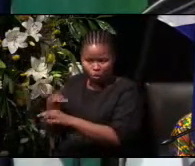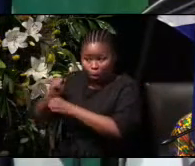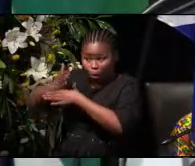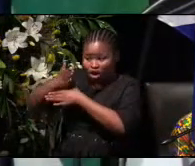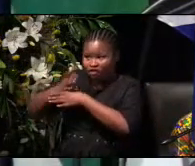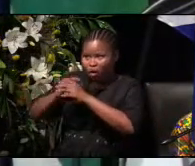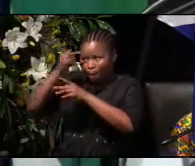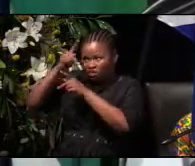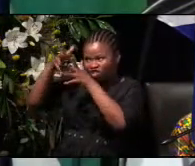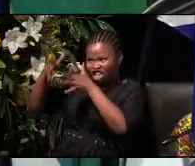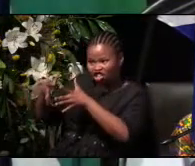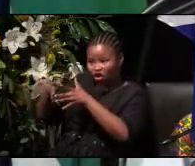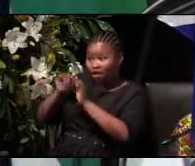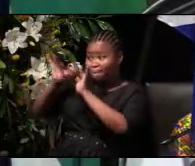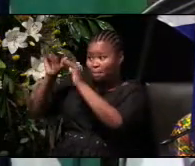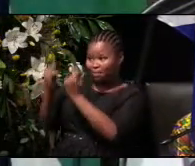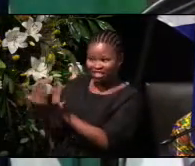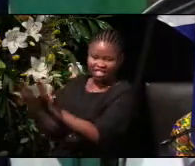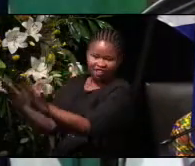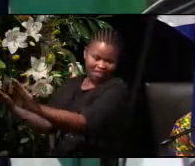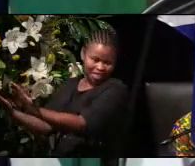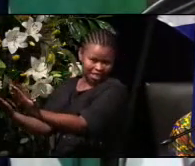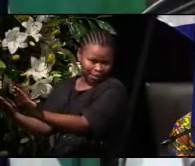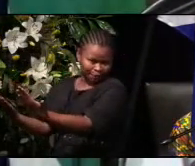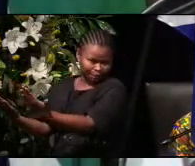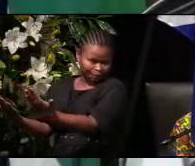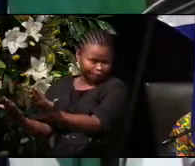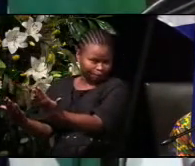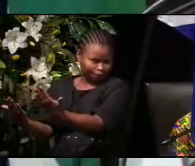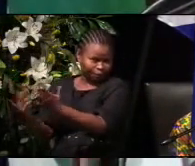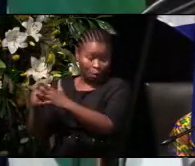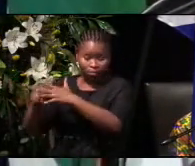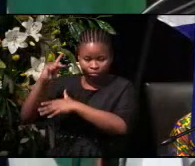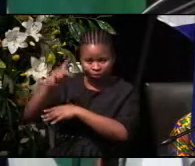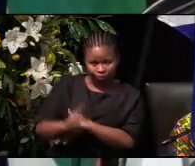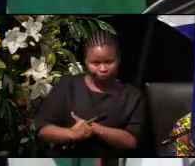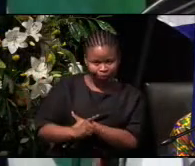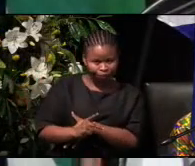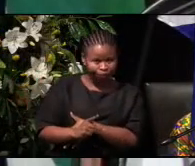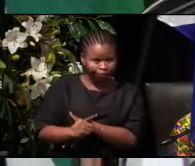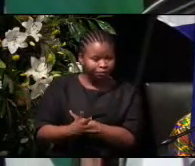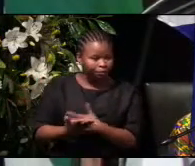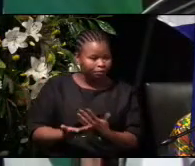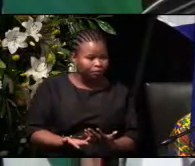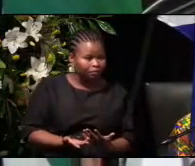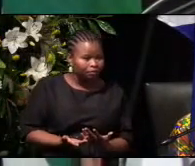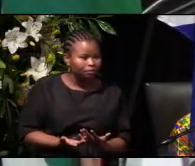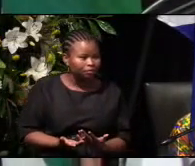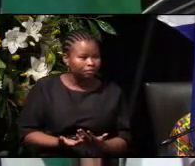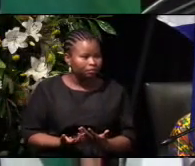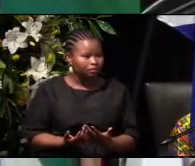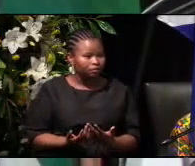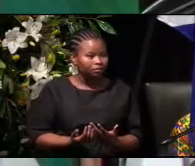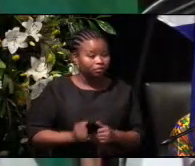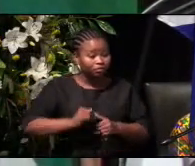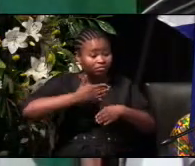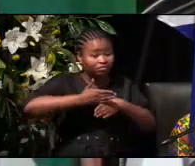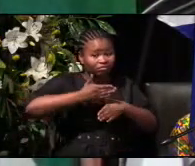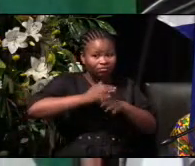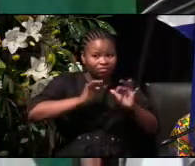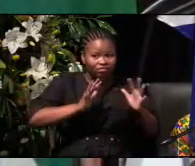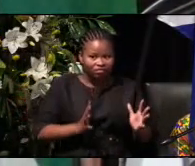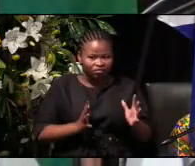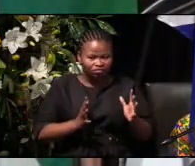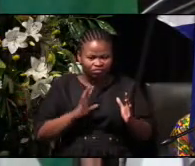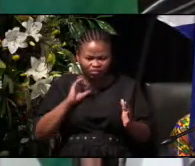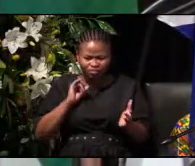towards the professionalization of Public Service project how do we work towards